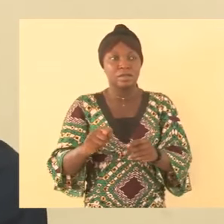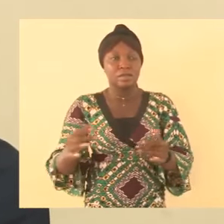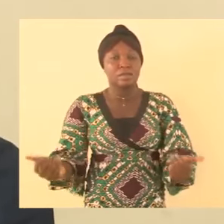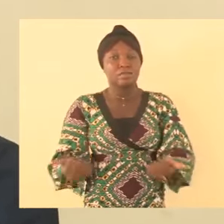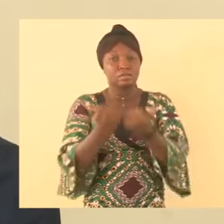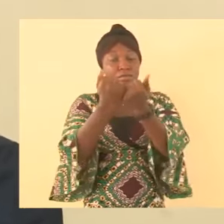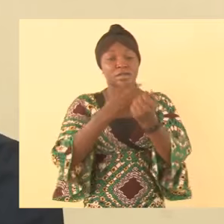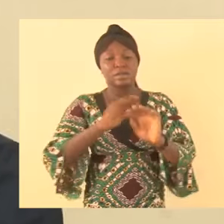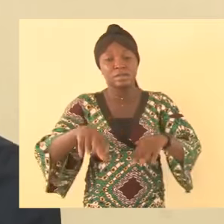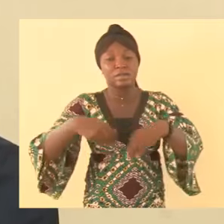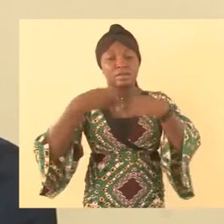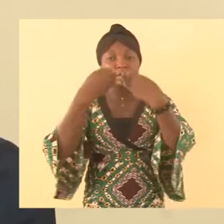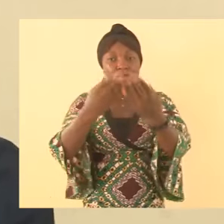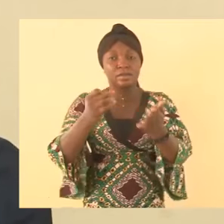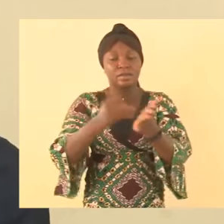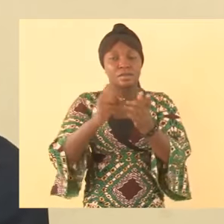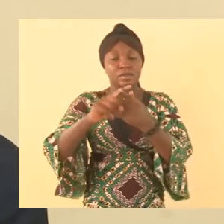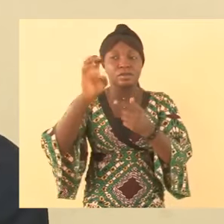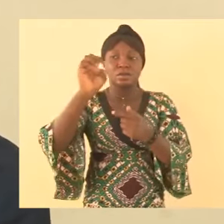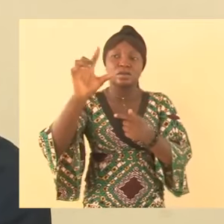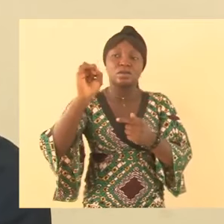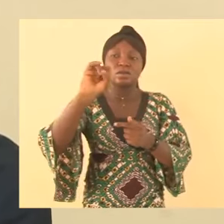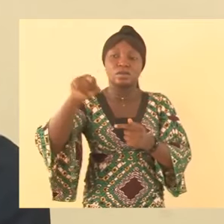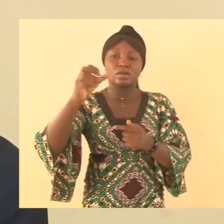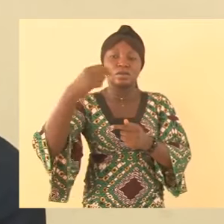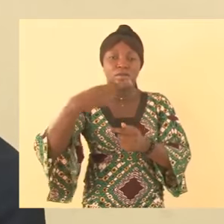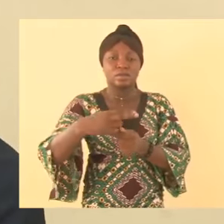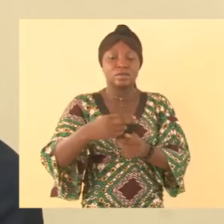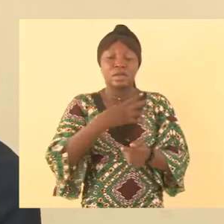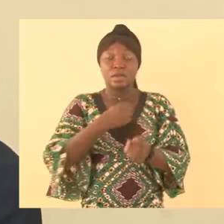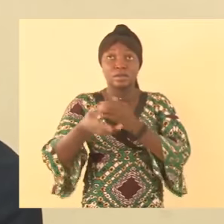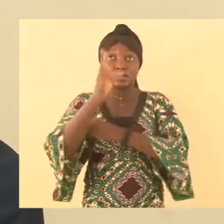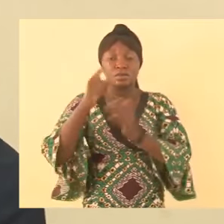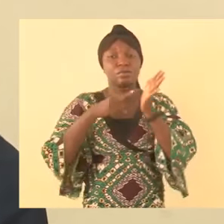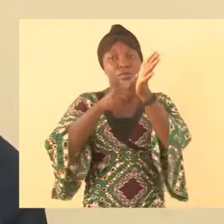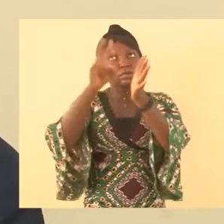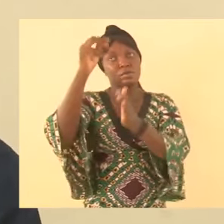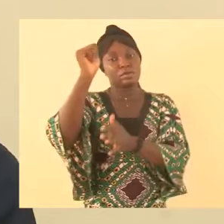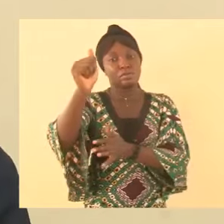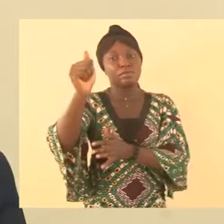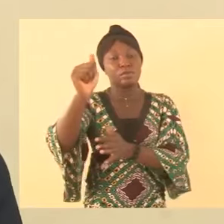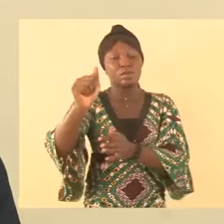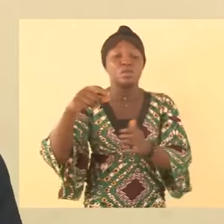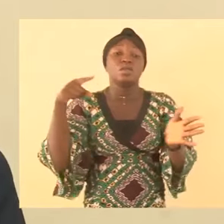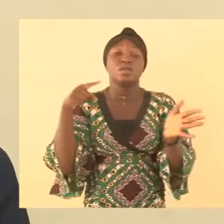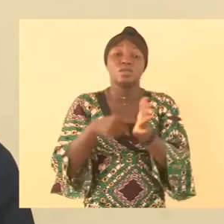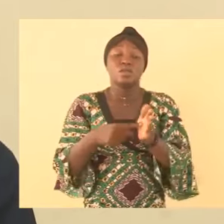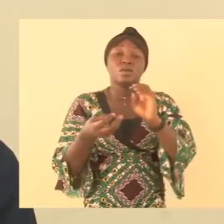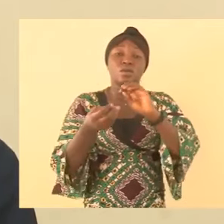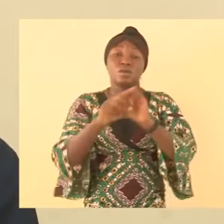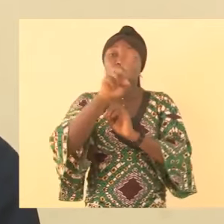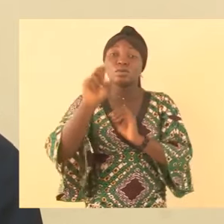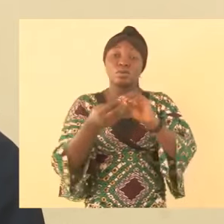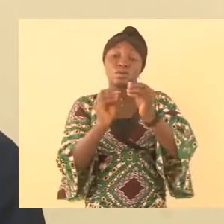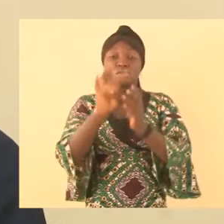the meal before Elijah. And eventually, God manifested himself. So, this question number